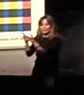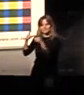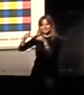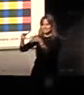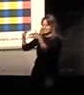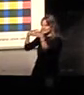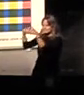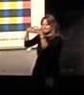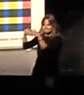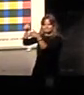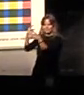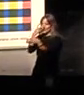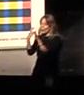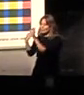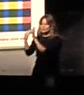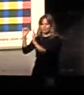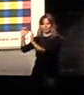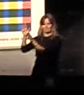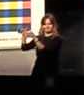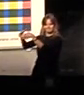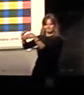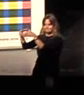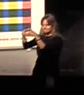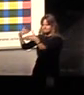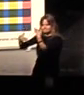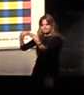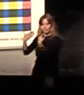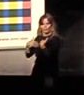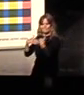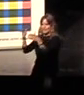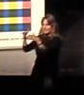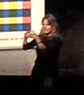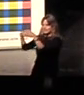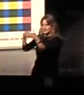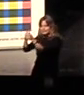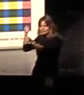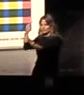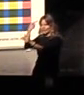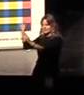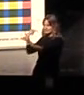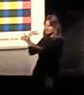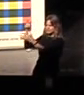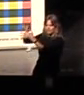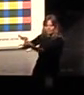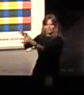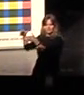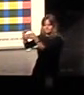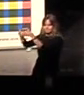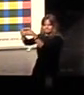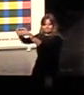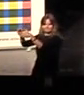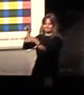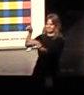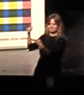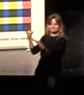within the role models we dienden wel far east and industrial idea of the twentieth century bij